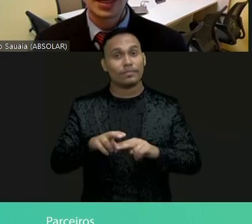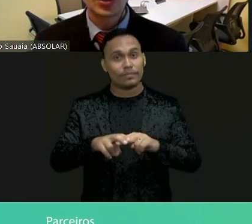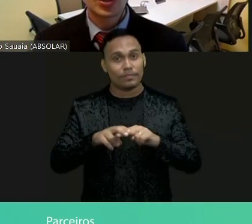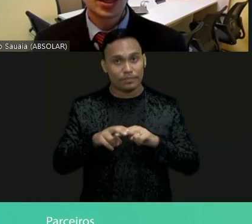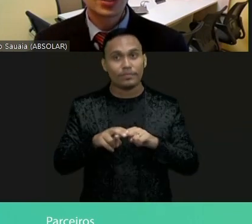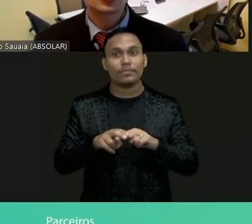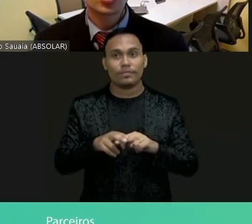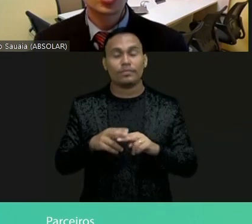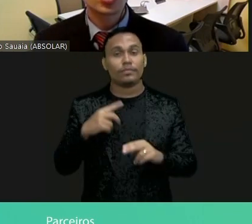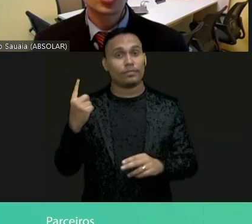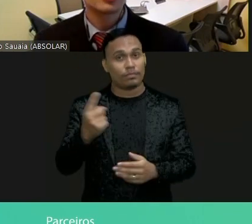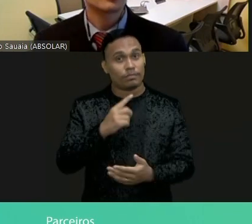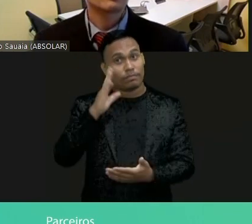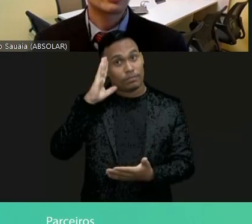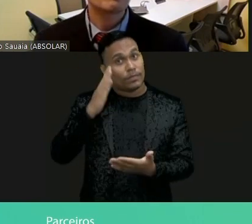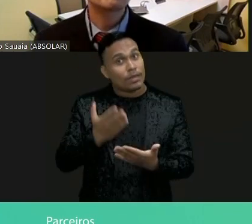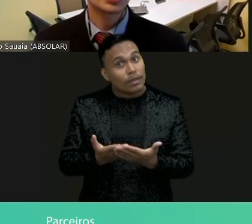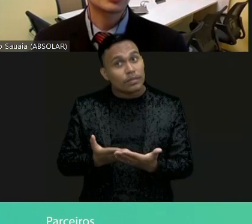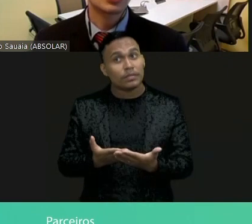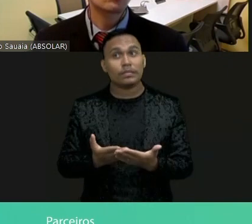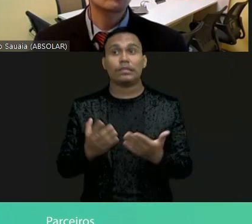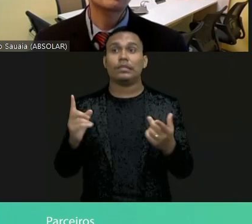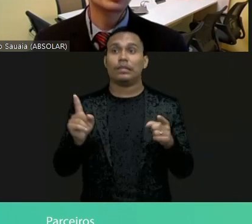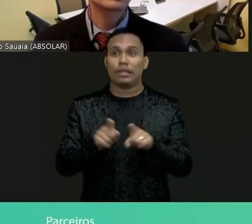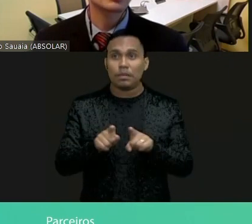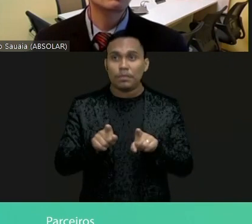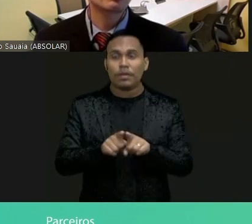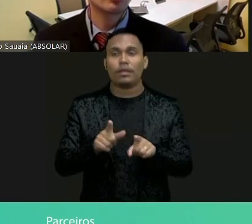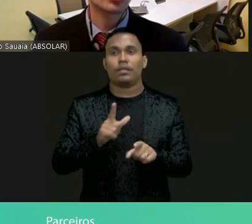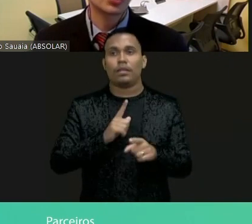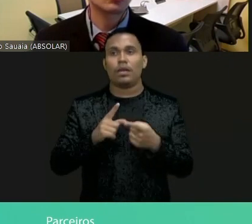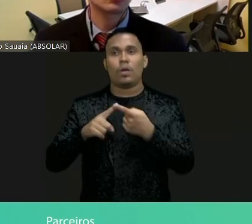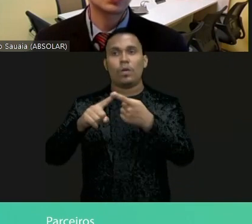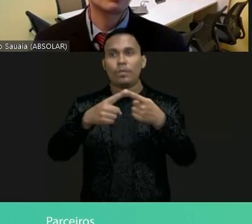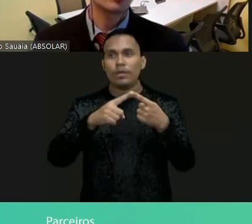In this sense, we believe that